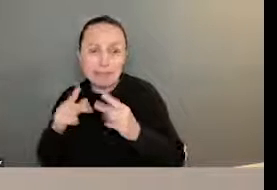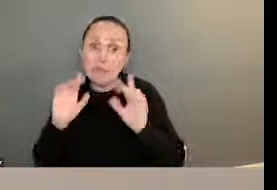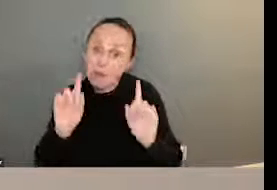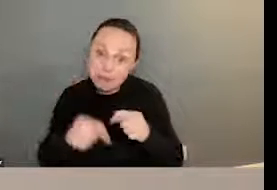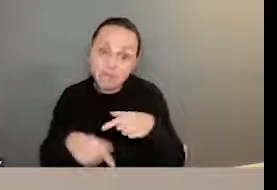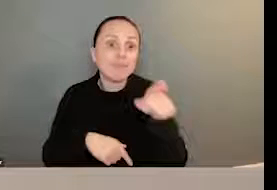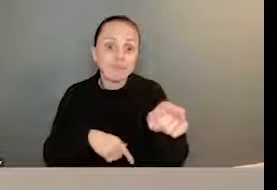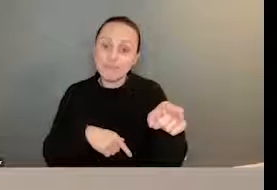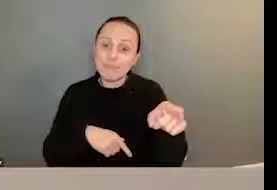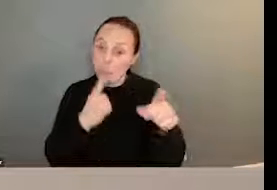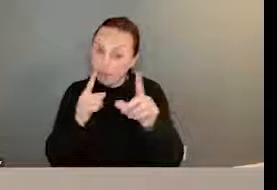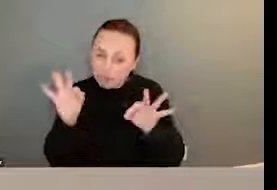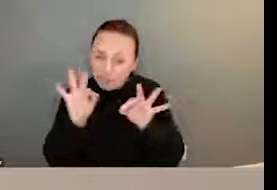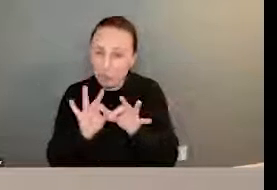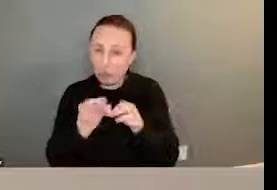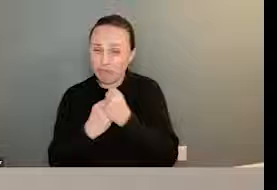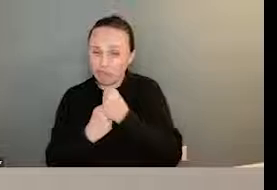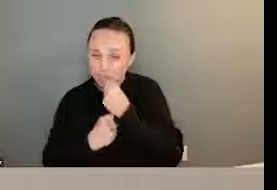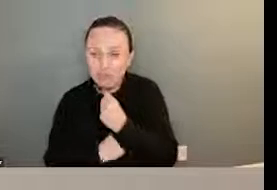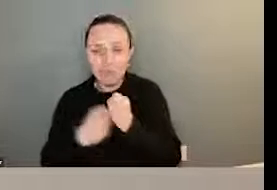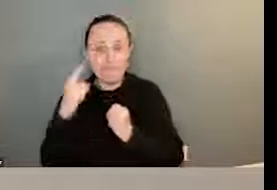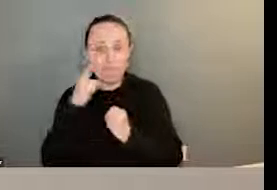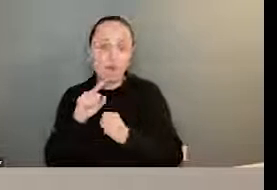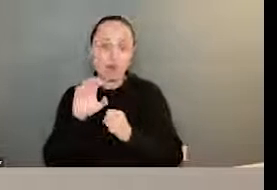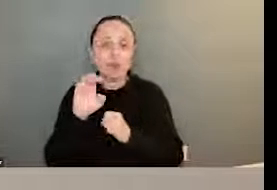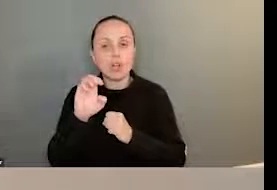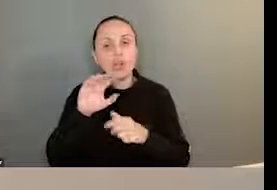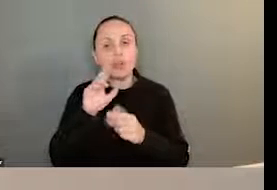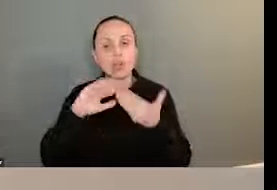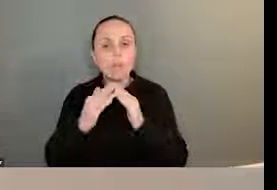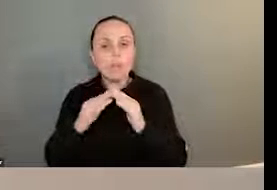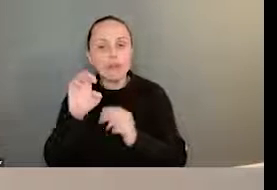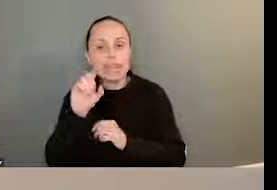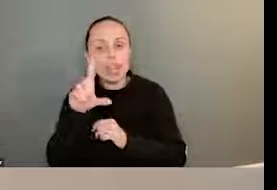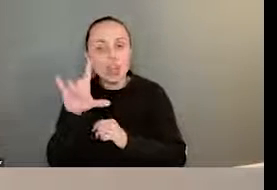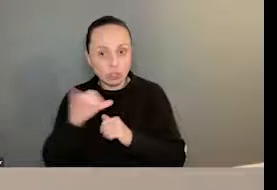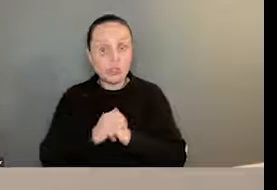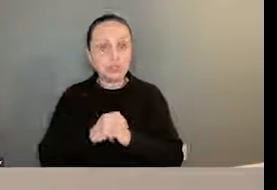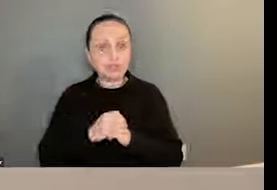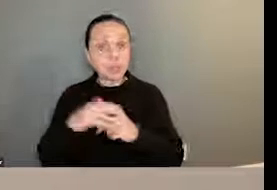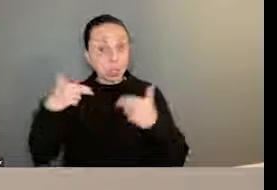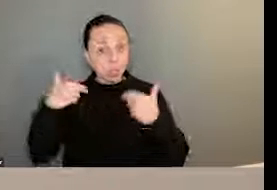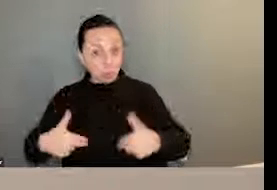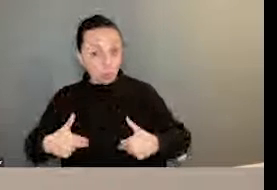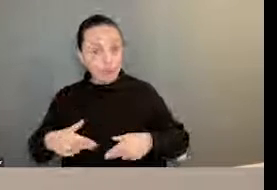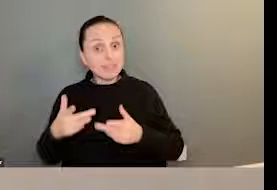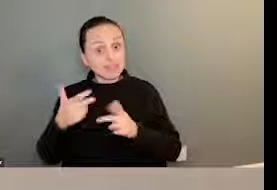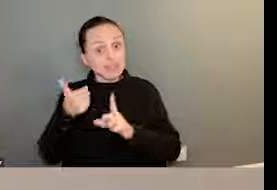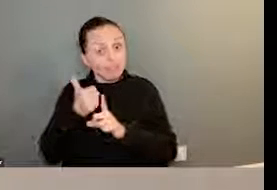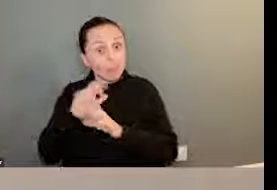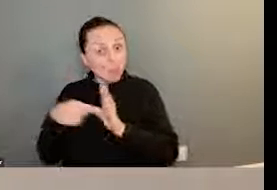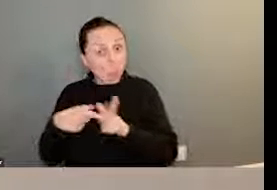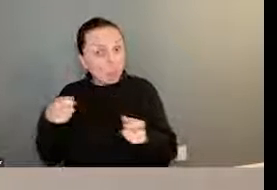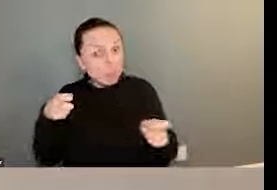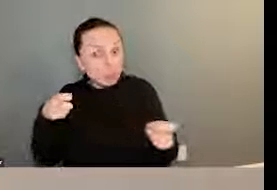here is one of the fundamental tenets of urban ecology. Human beings are the directors, the actors, and